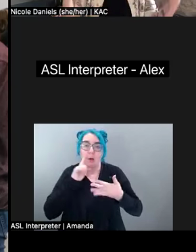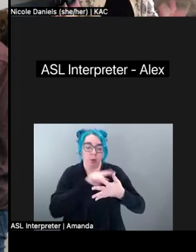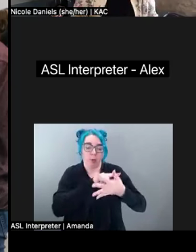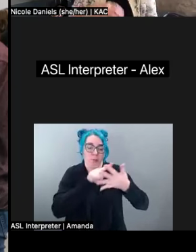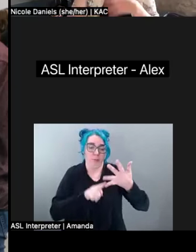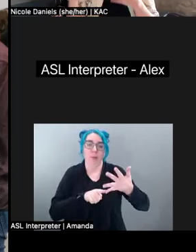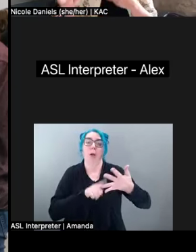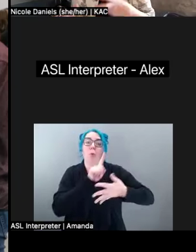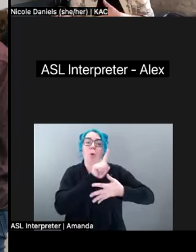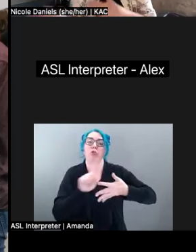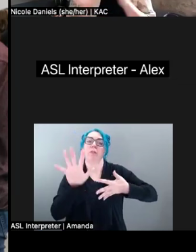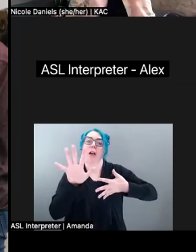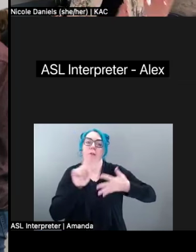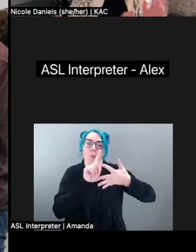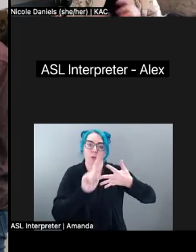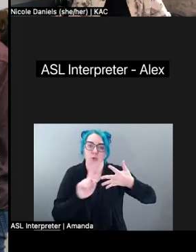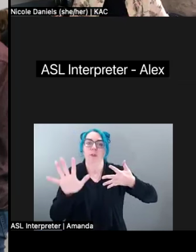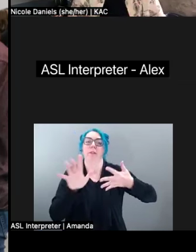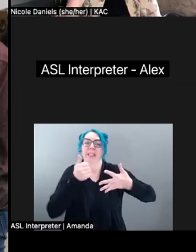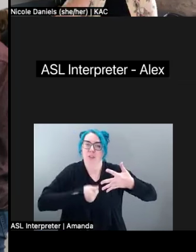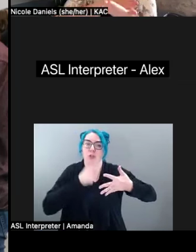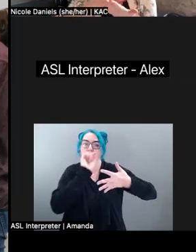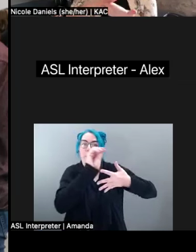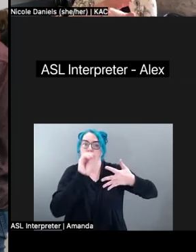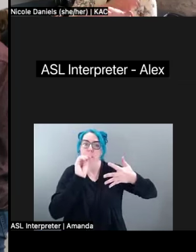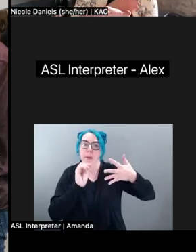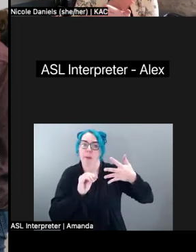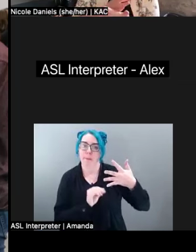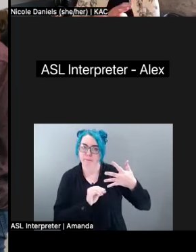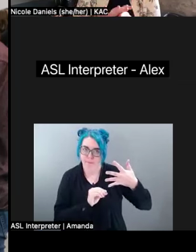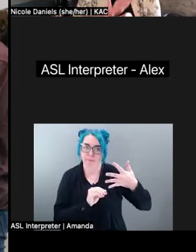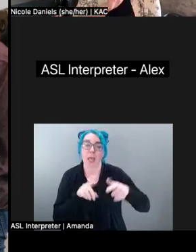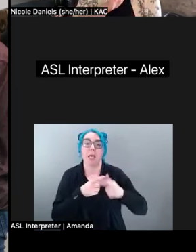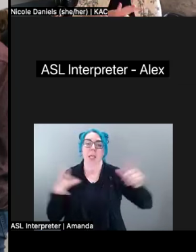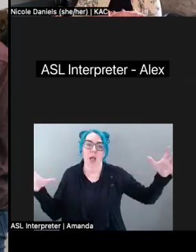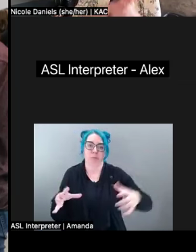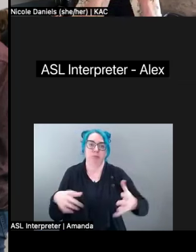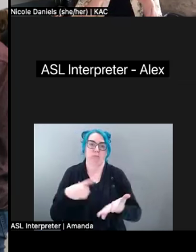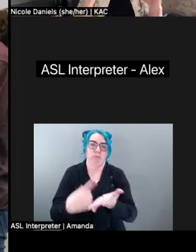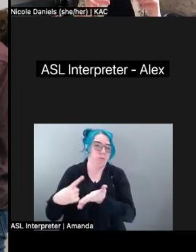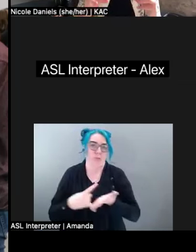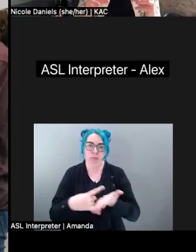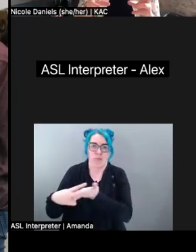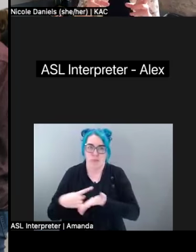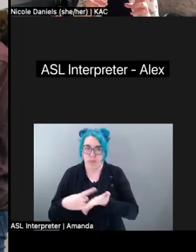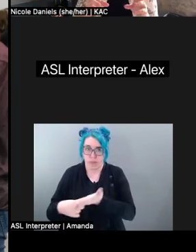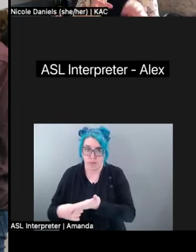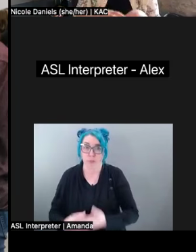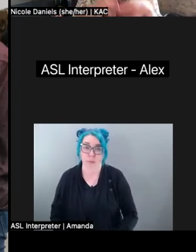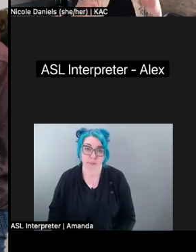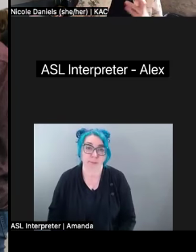get into the meeting, we kind of talk about it more, and there's a secondary score. But that's that kind of initial score, and these are the headings under which